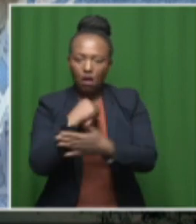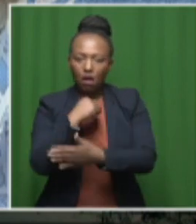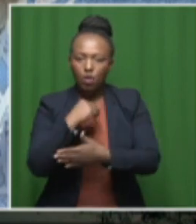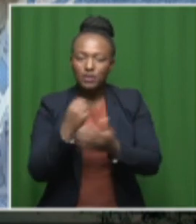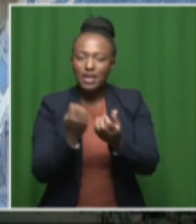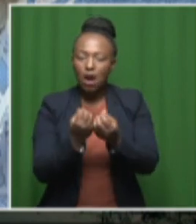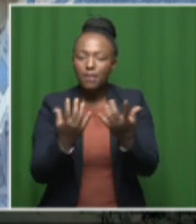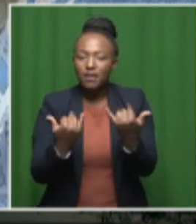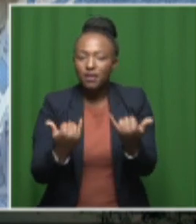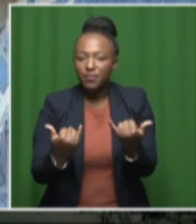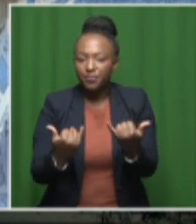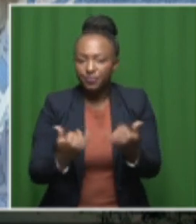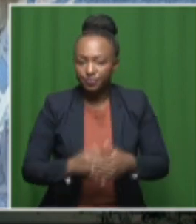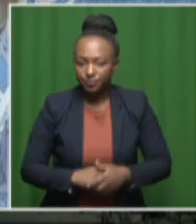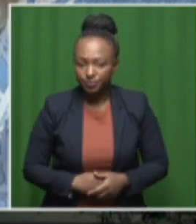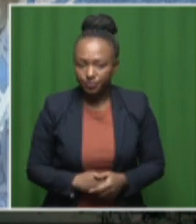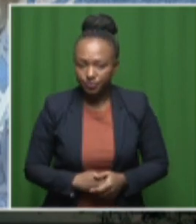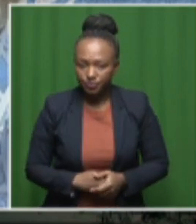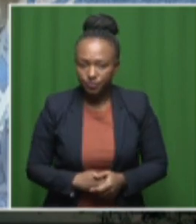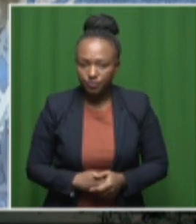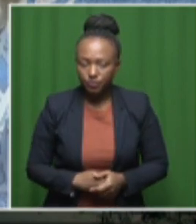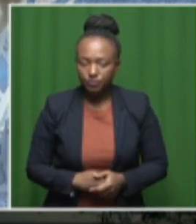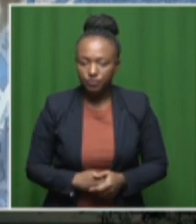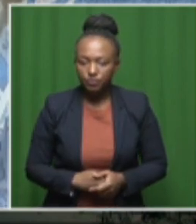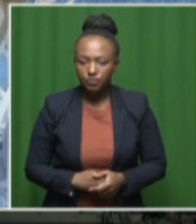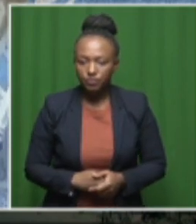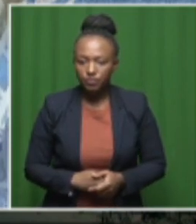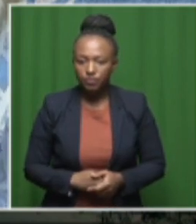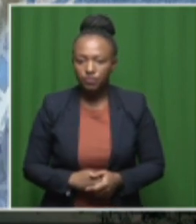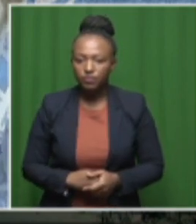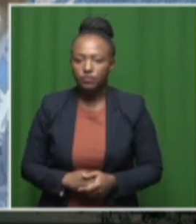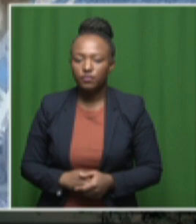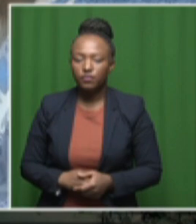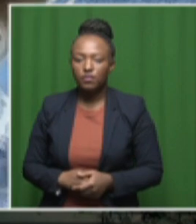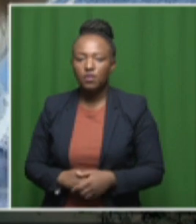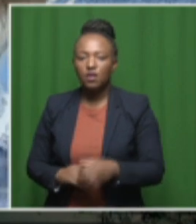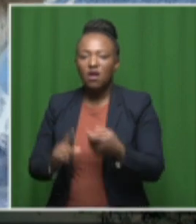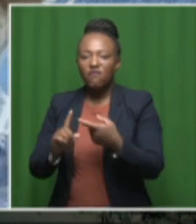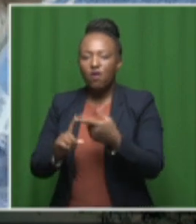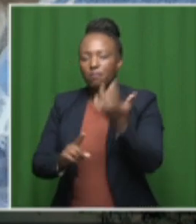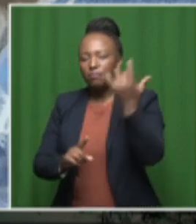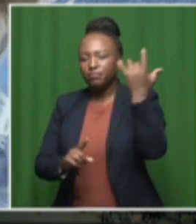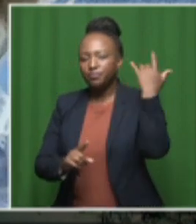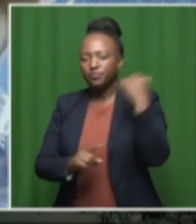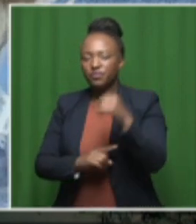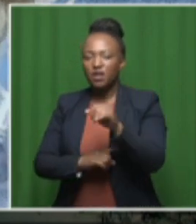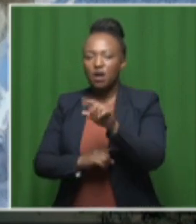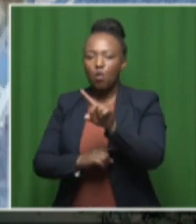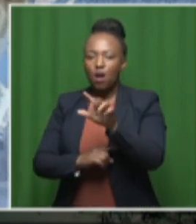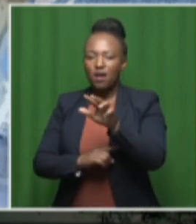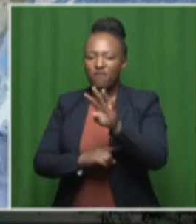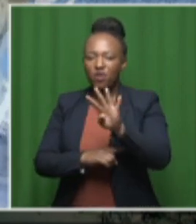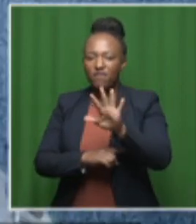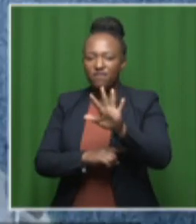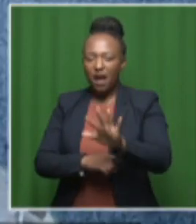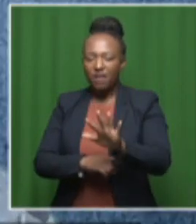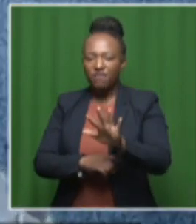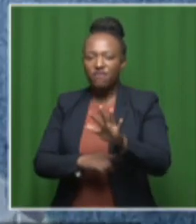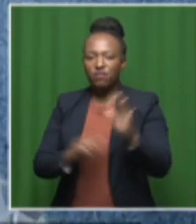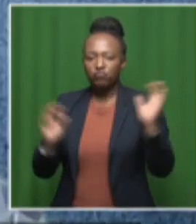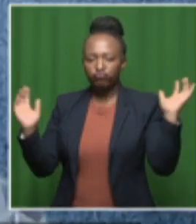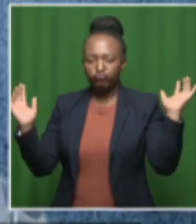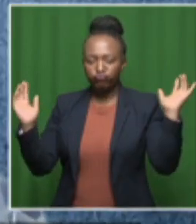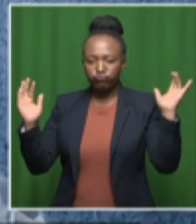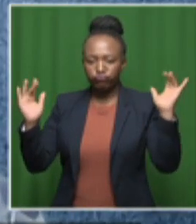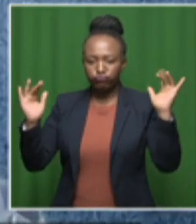there currently now as we speak? From the 50 that gathered in 1945, joining the United States to